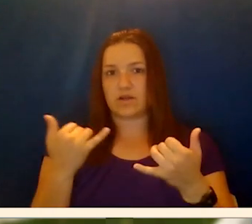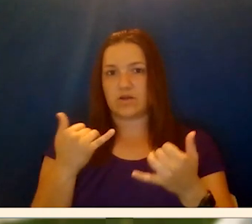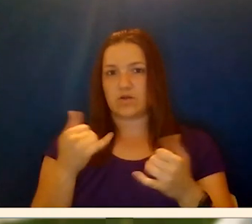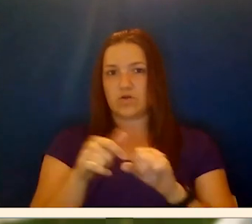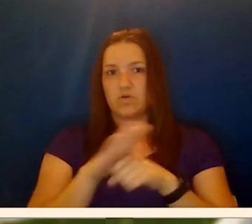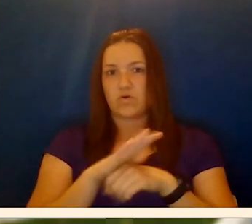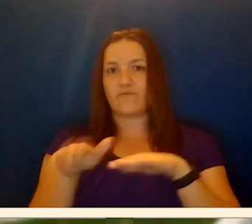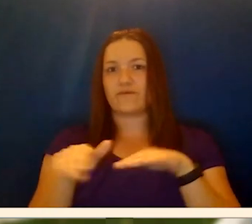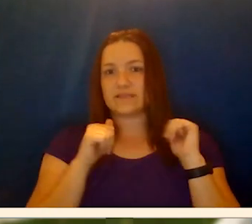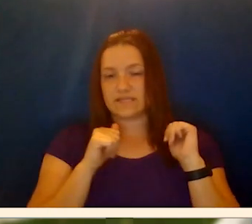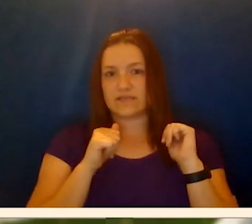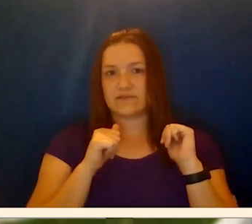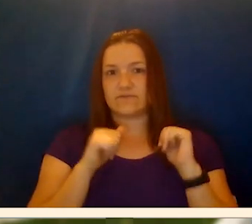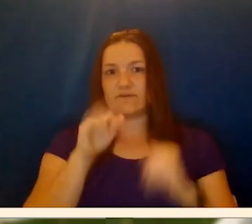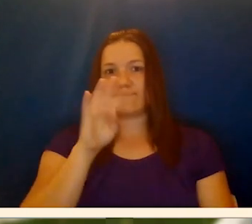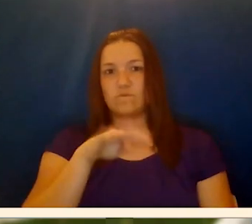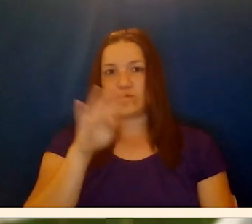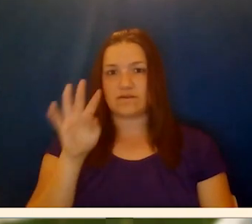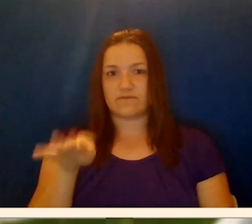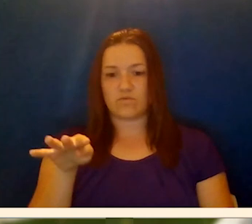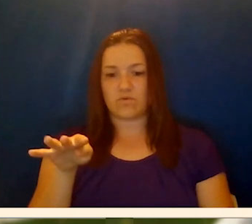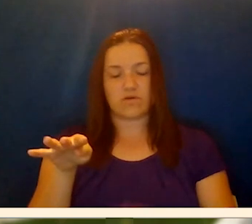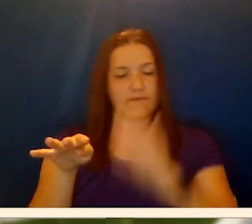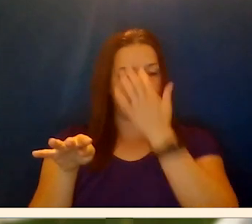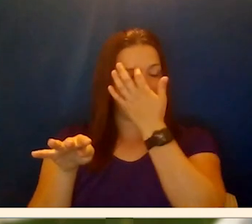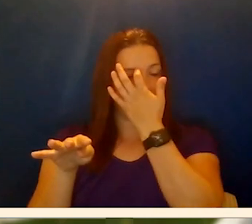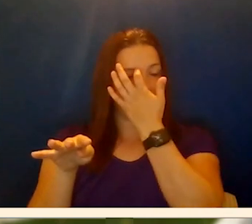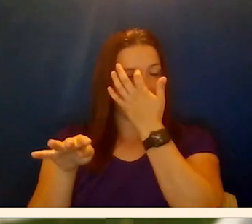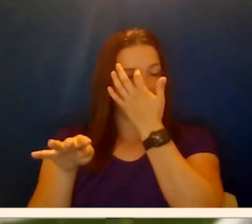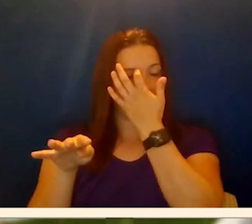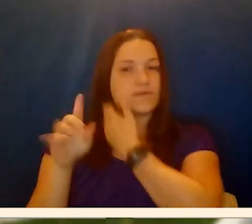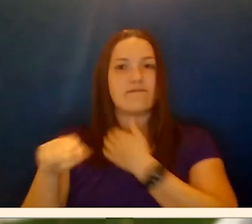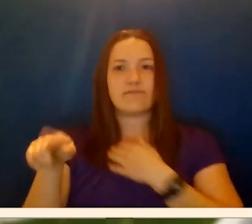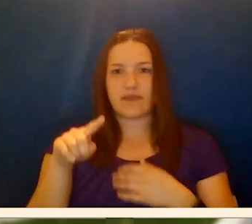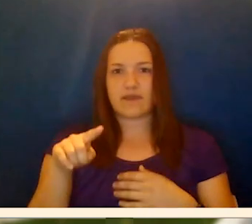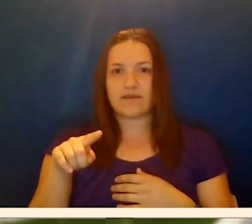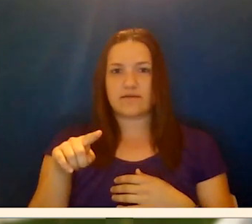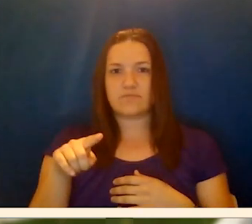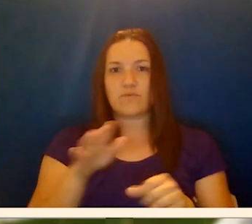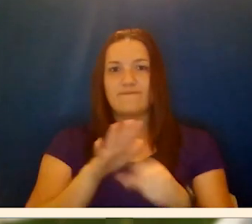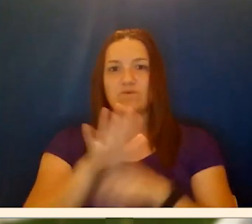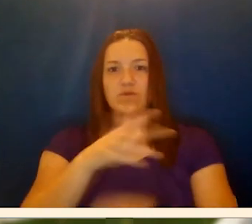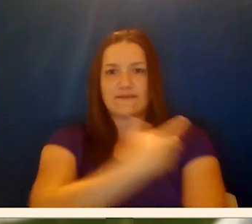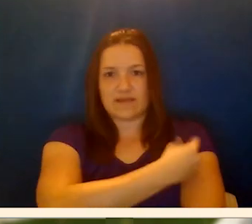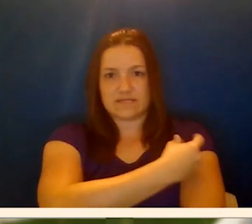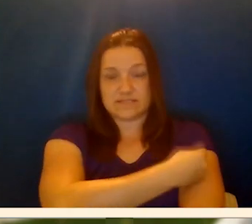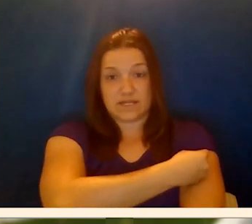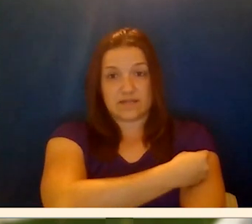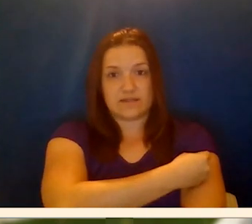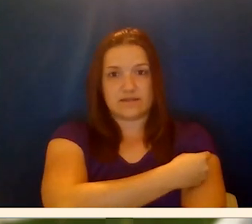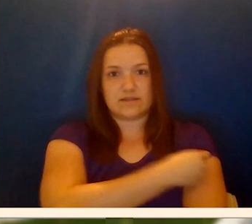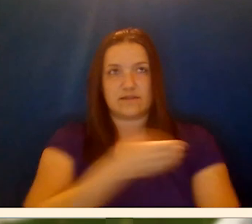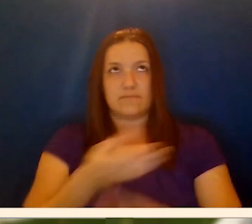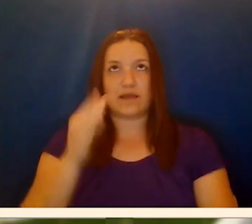of absence. 44 of those employees were fully vaccinated back